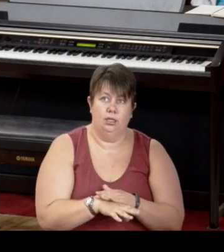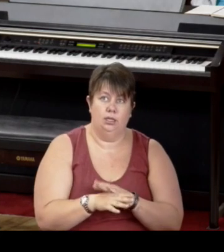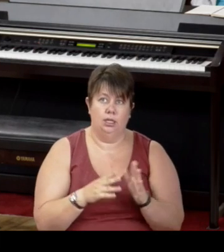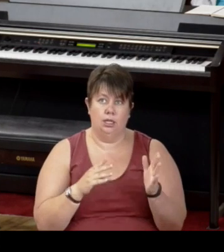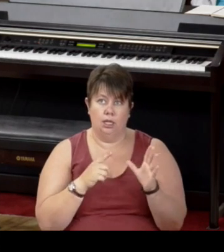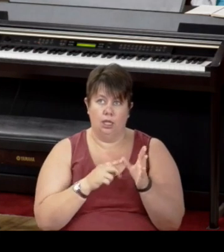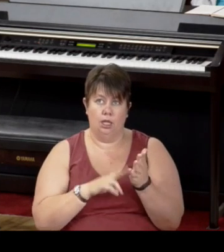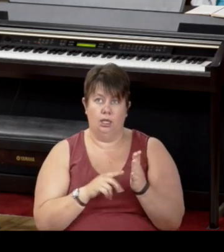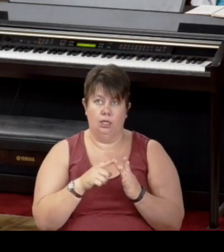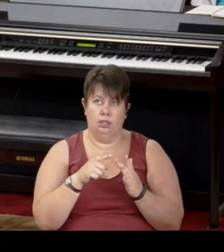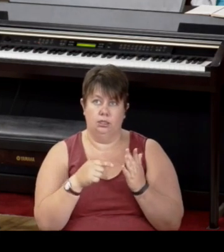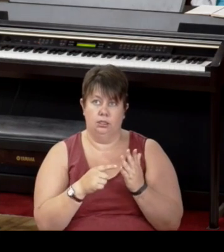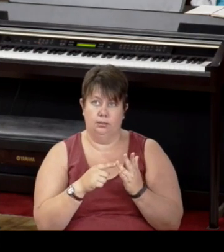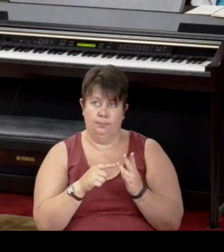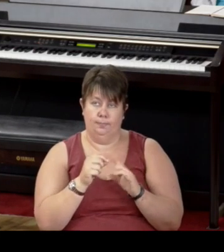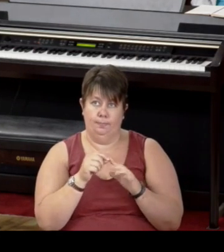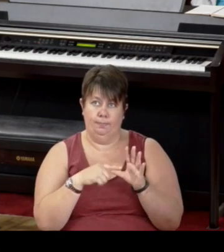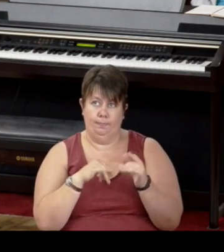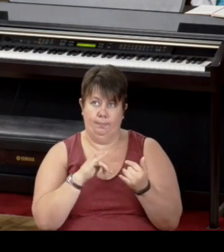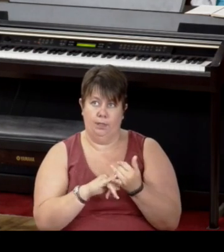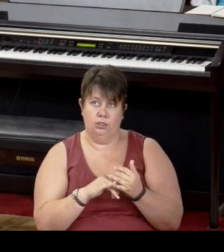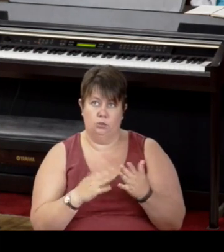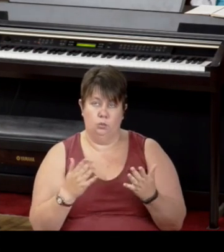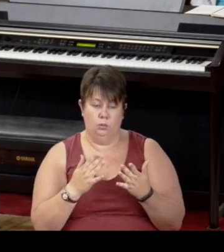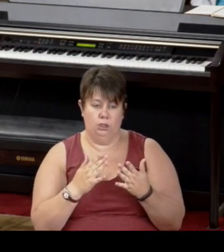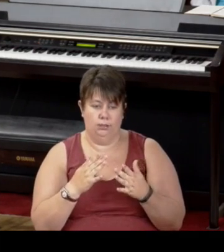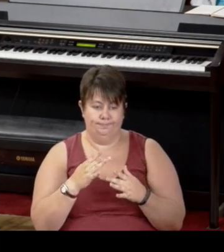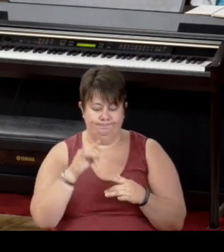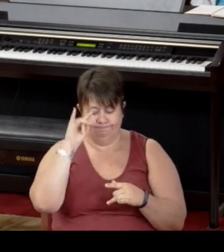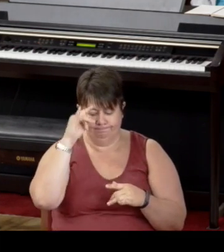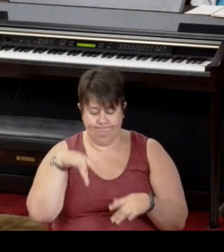put to death in your city where Satan lives.